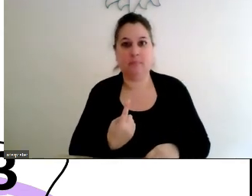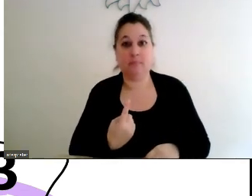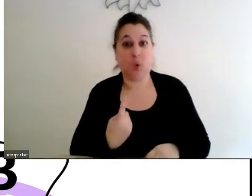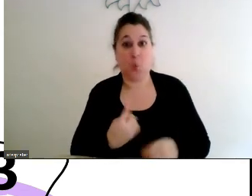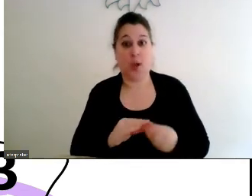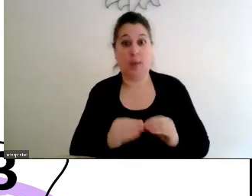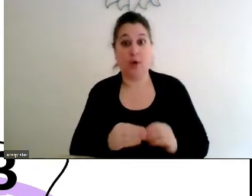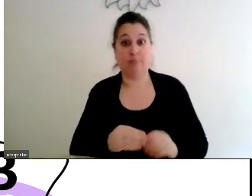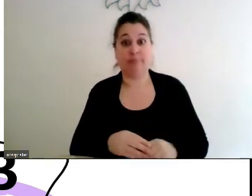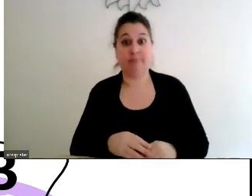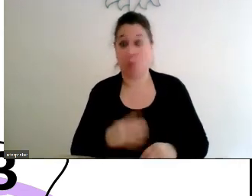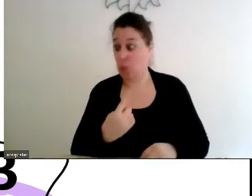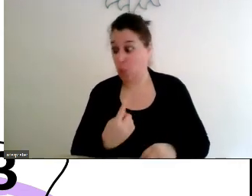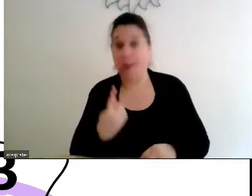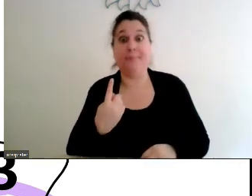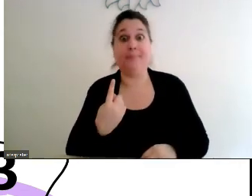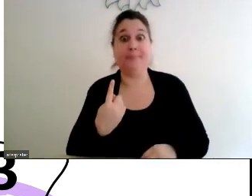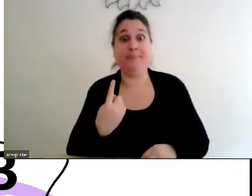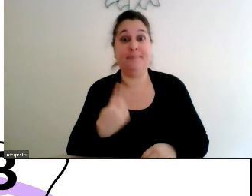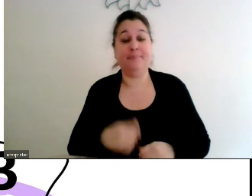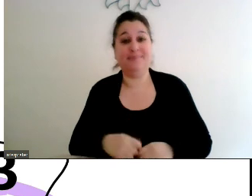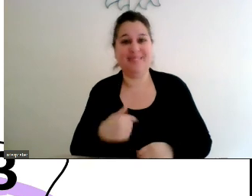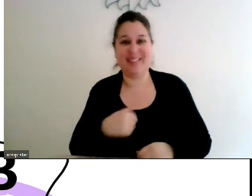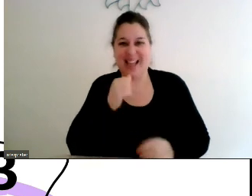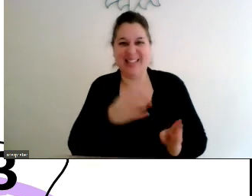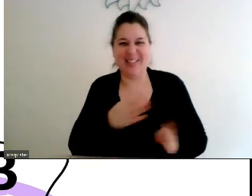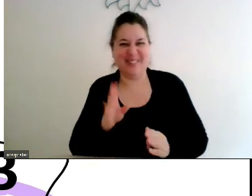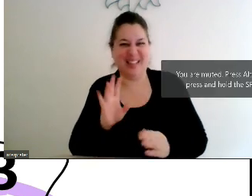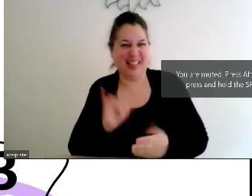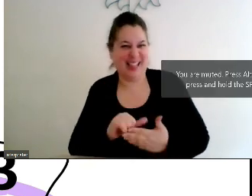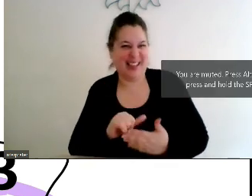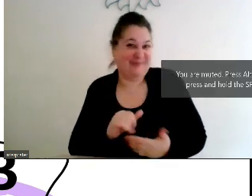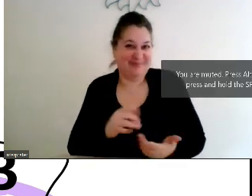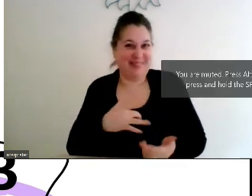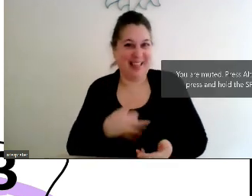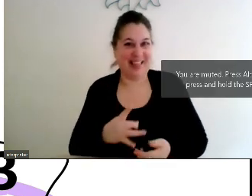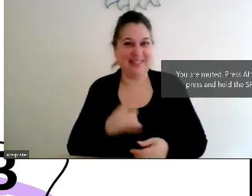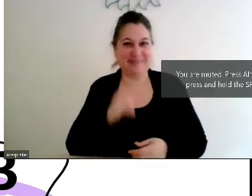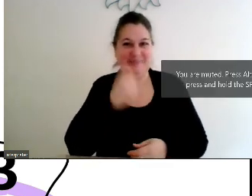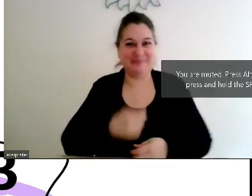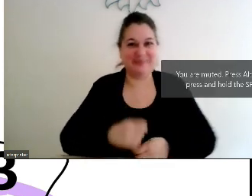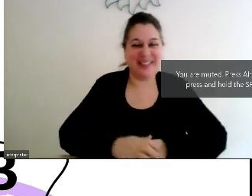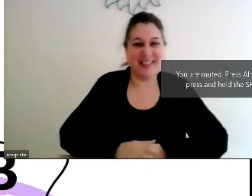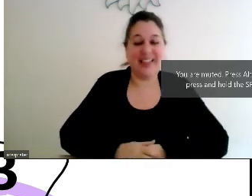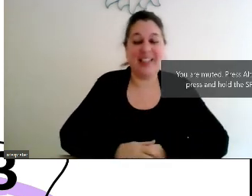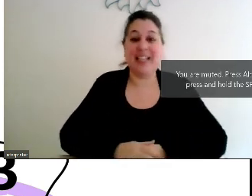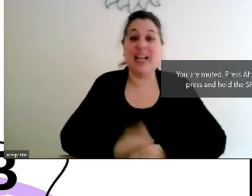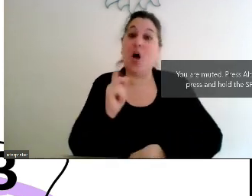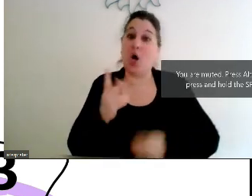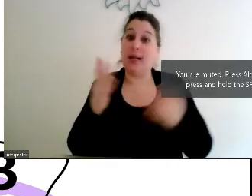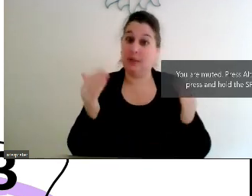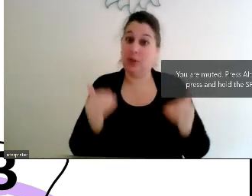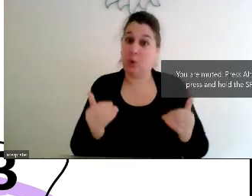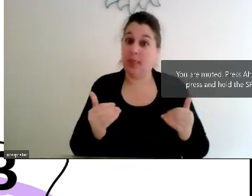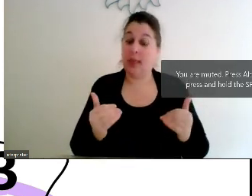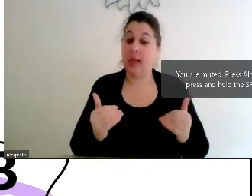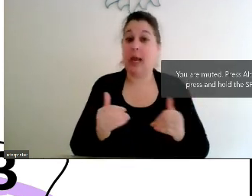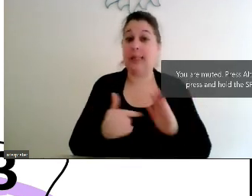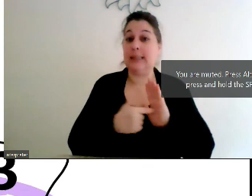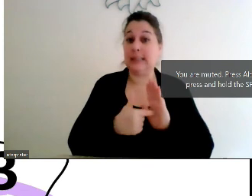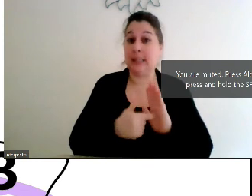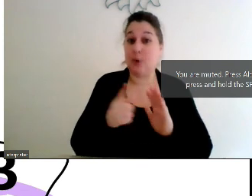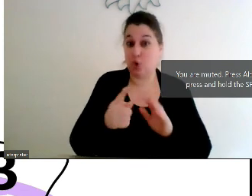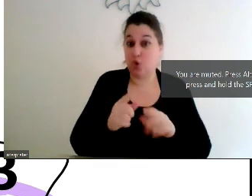I did not plan that. That's pretty cool. All right. The next slide that you're going to do is a pretty big